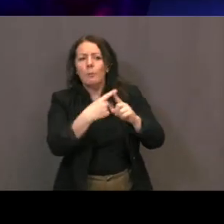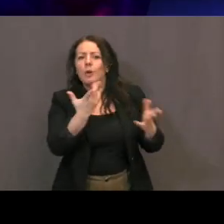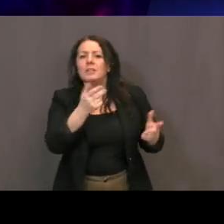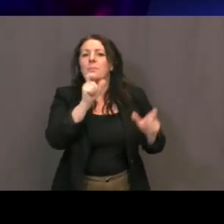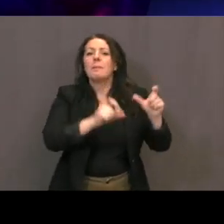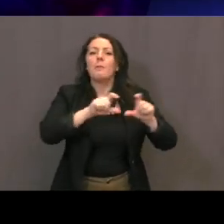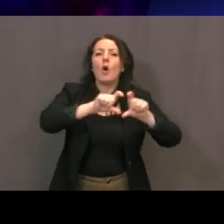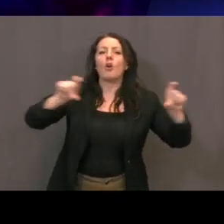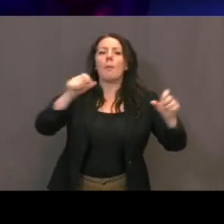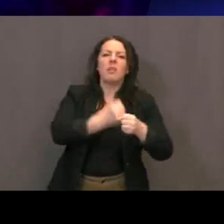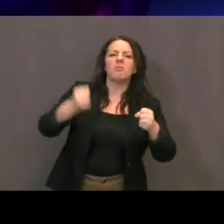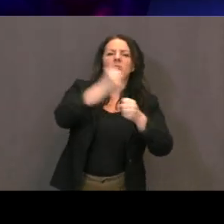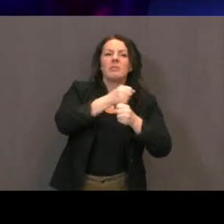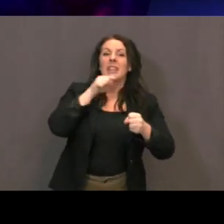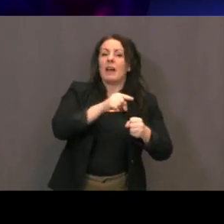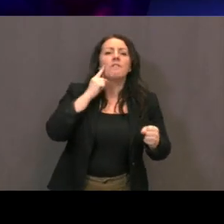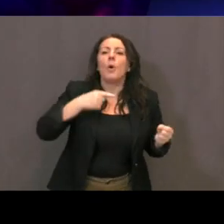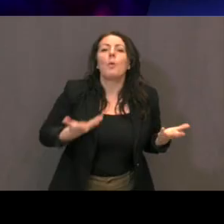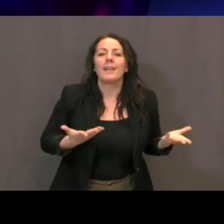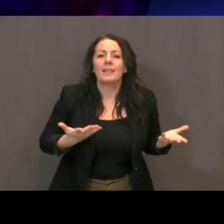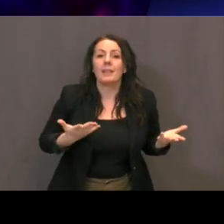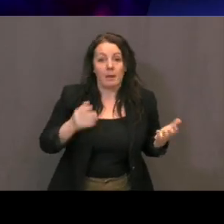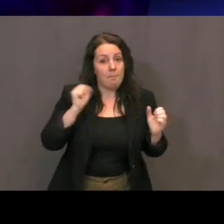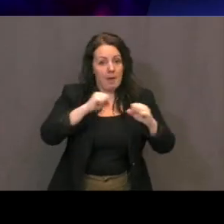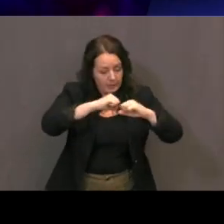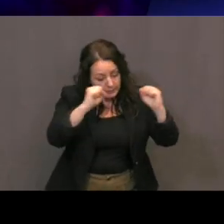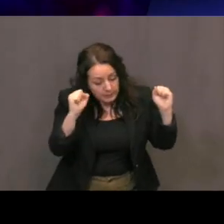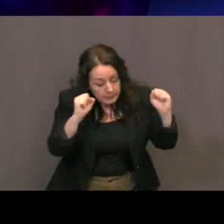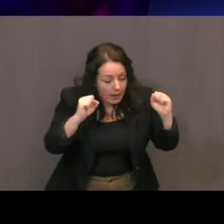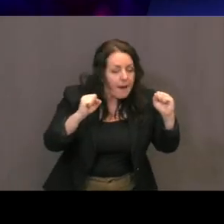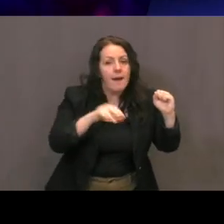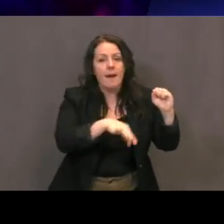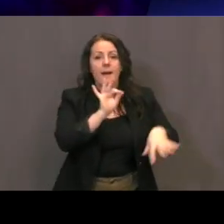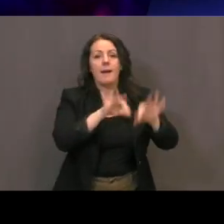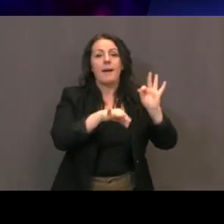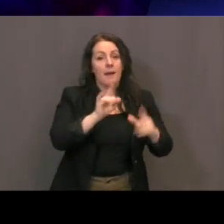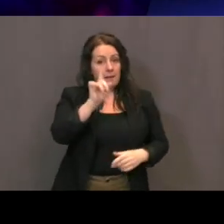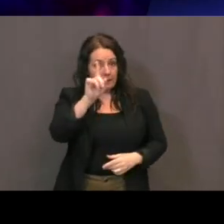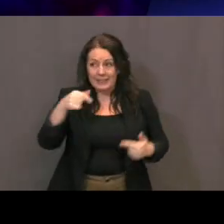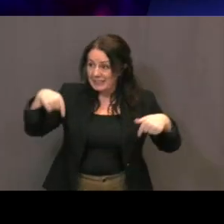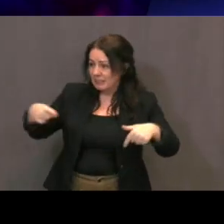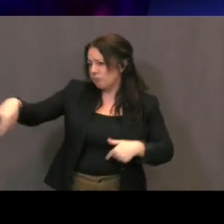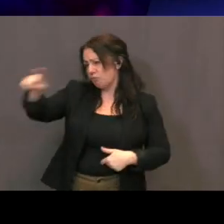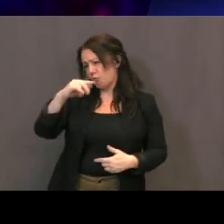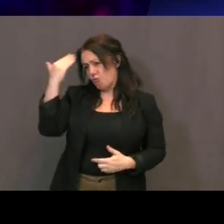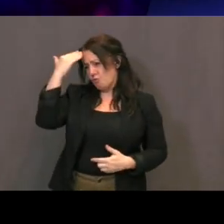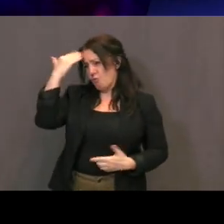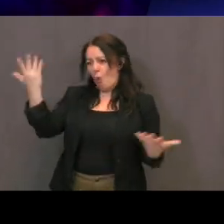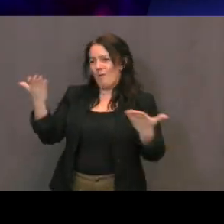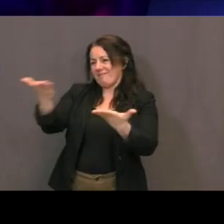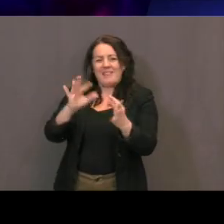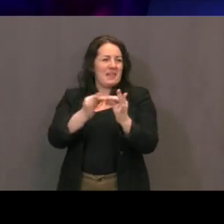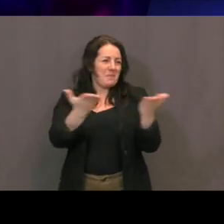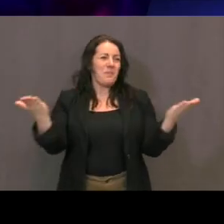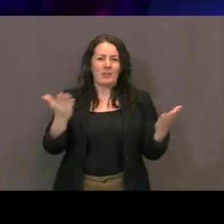Now, again, as anyone in the room knows, words are very powerful. Any human interpreter knows this by experience.